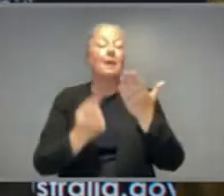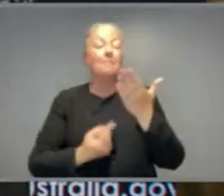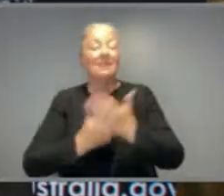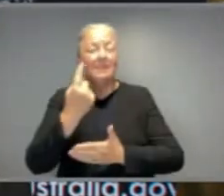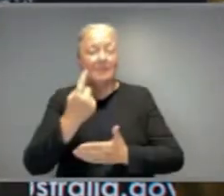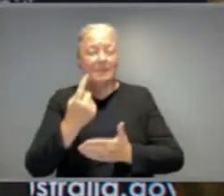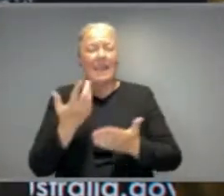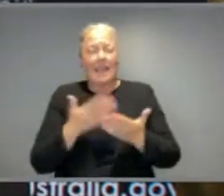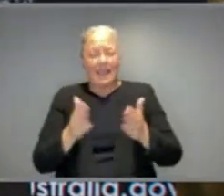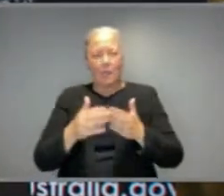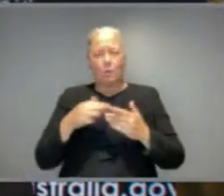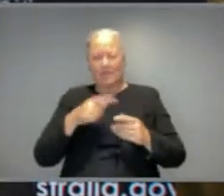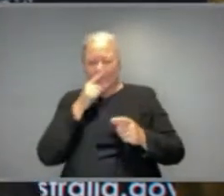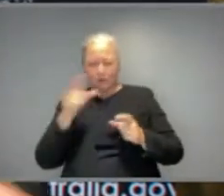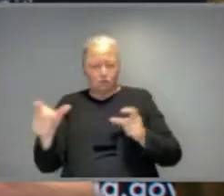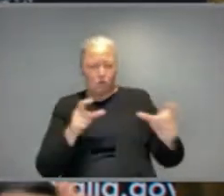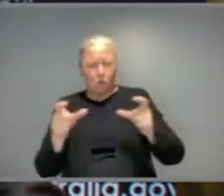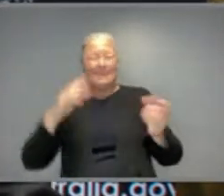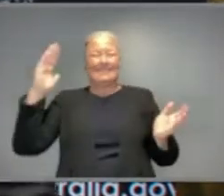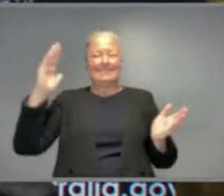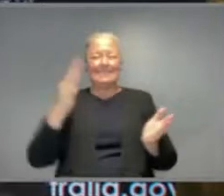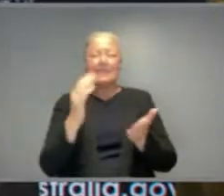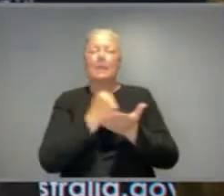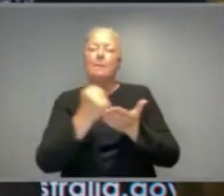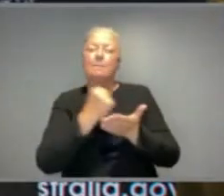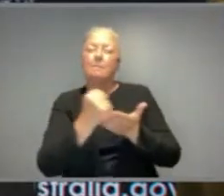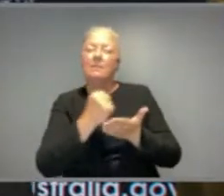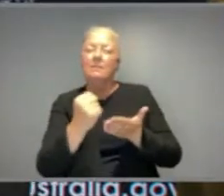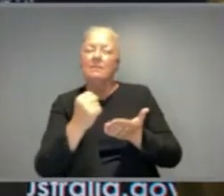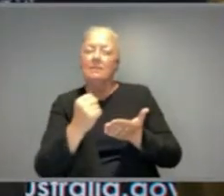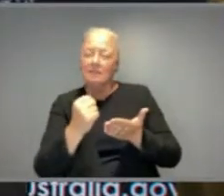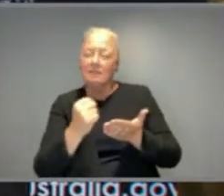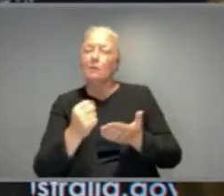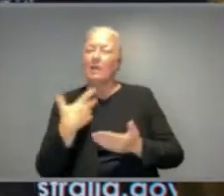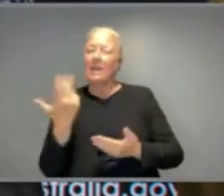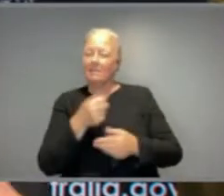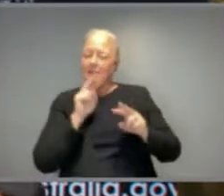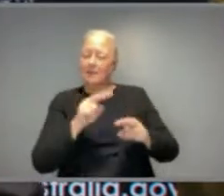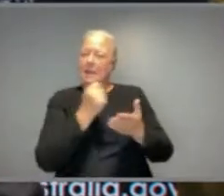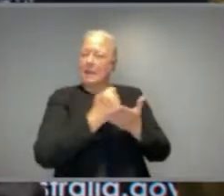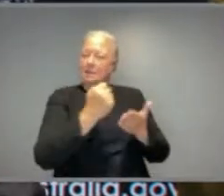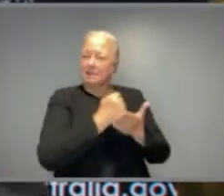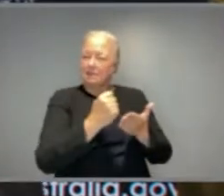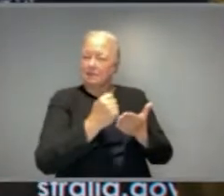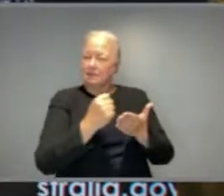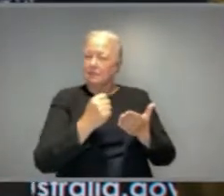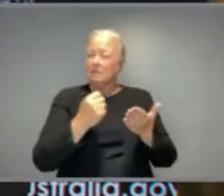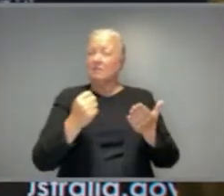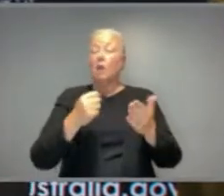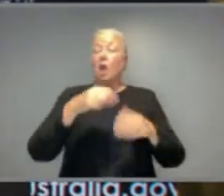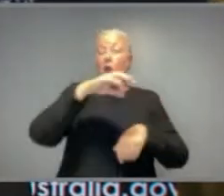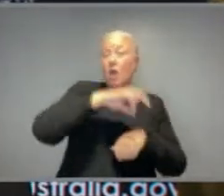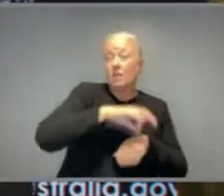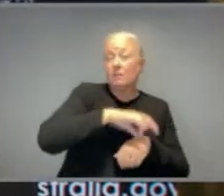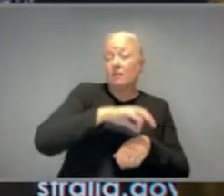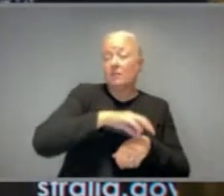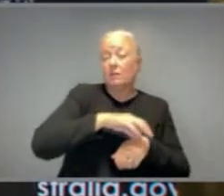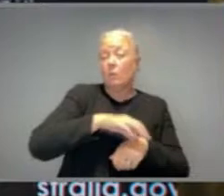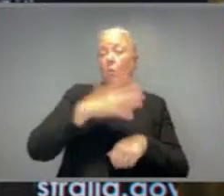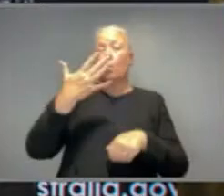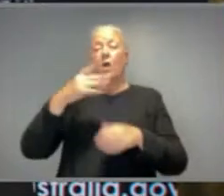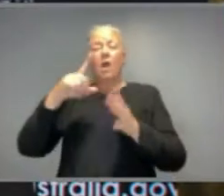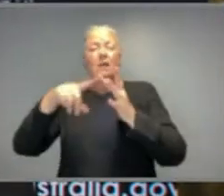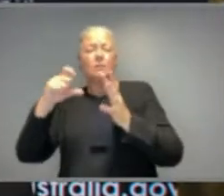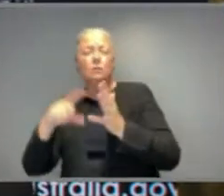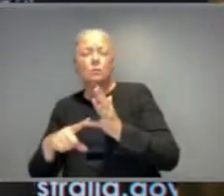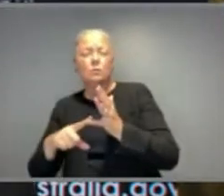minimising those numbers. And so we need to revisit those plans of capacity and intensive care in hospital capacity, as